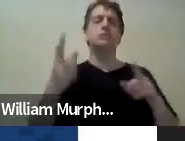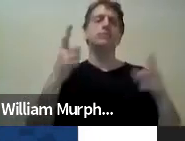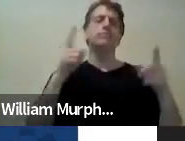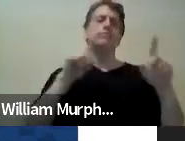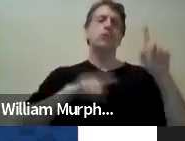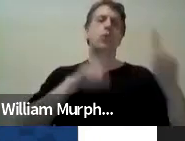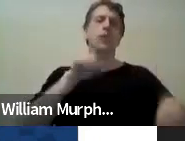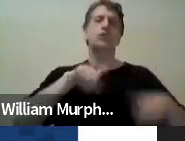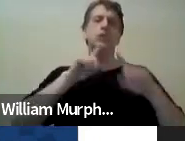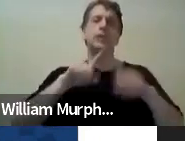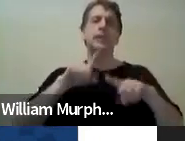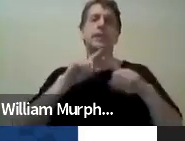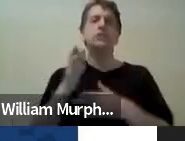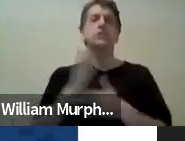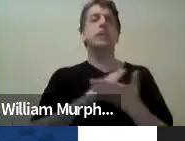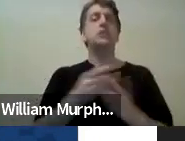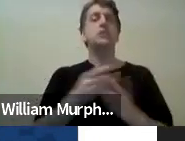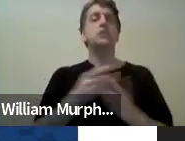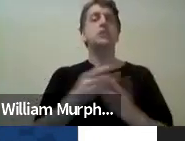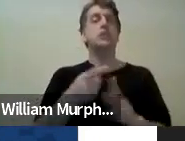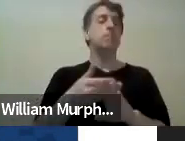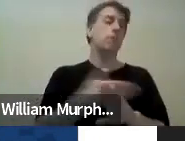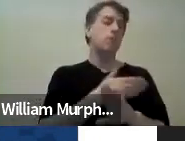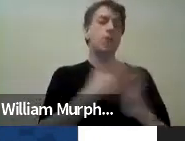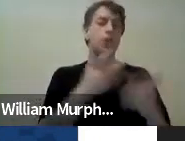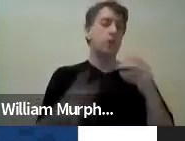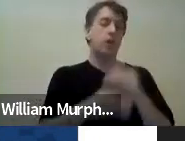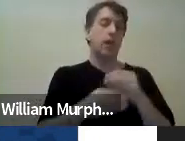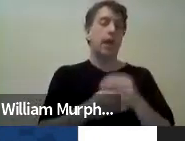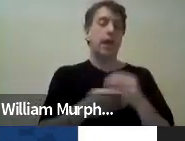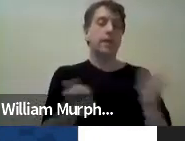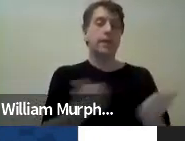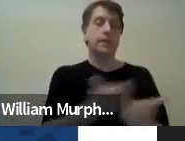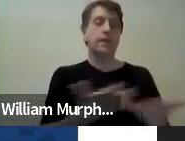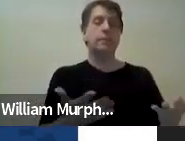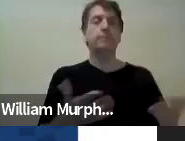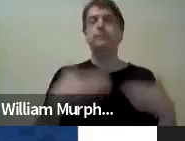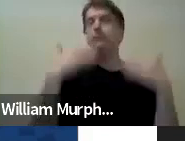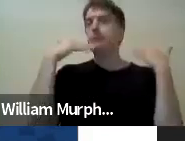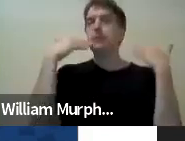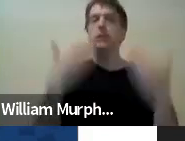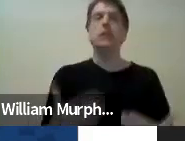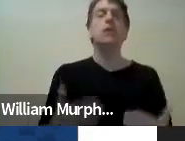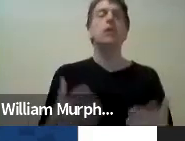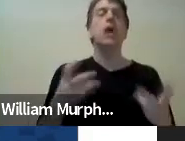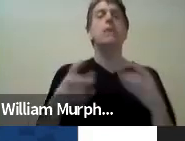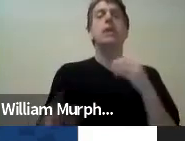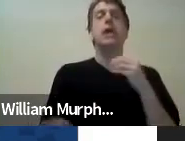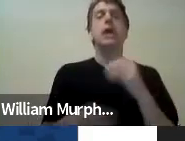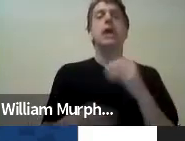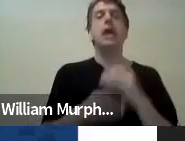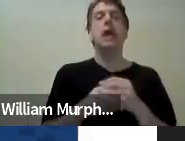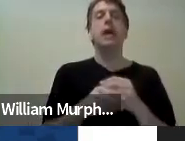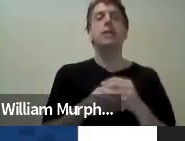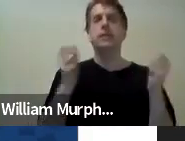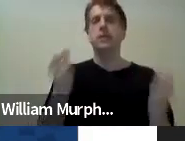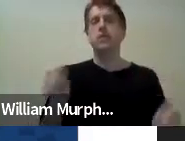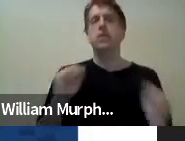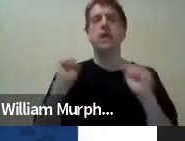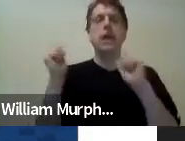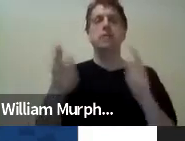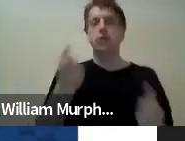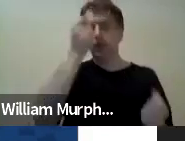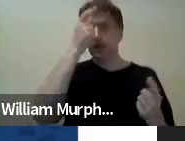section, but I want to, if you have anything to add on here. Thanks, Jam. Let me just add, so everyone understands, is